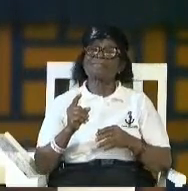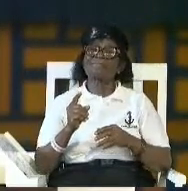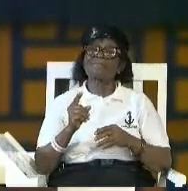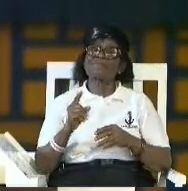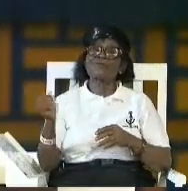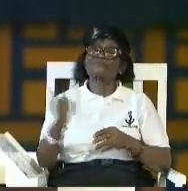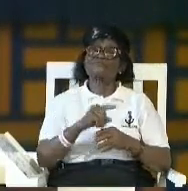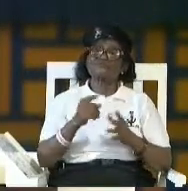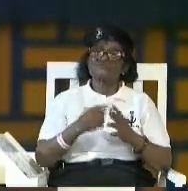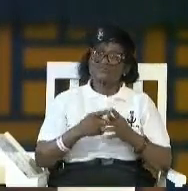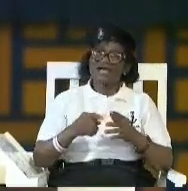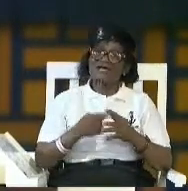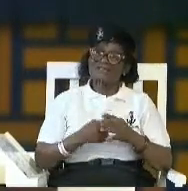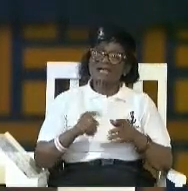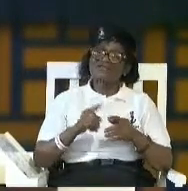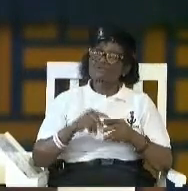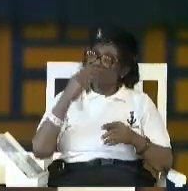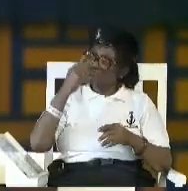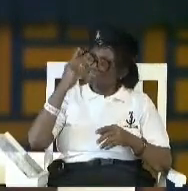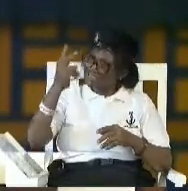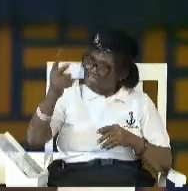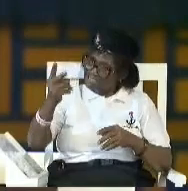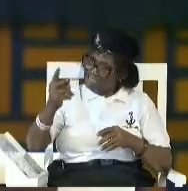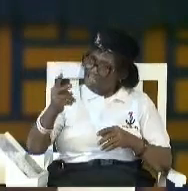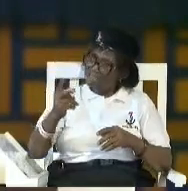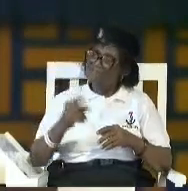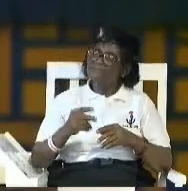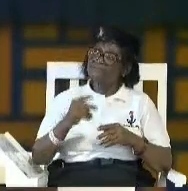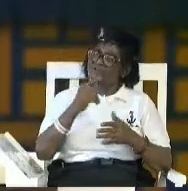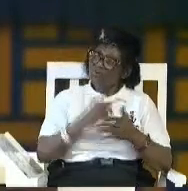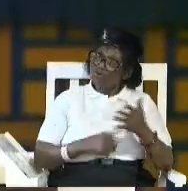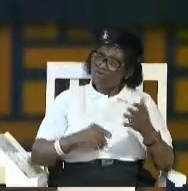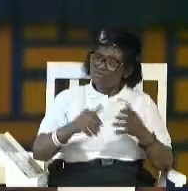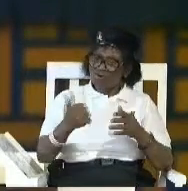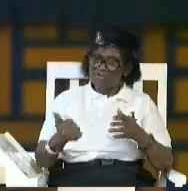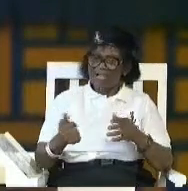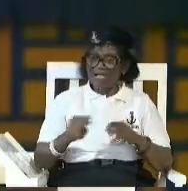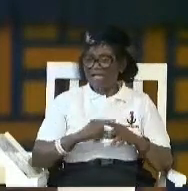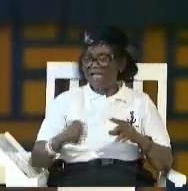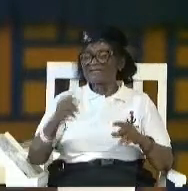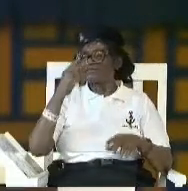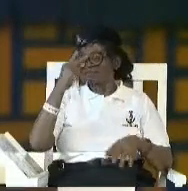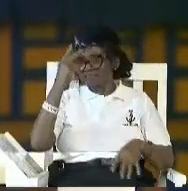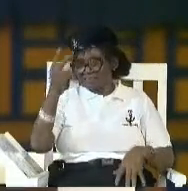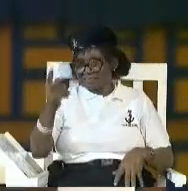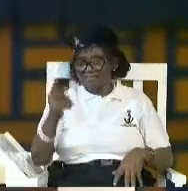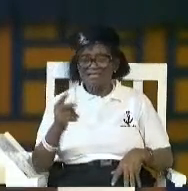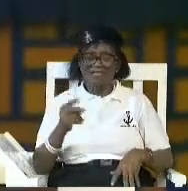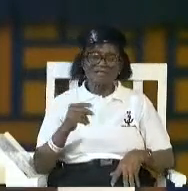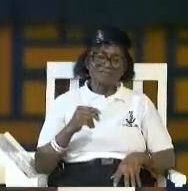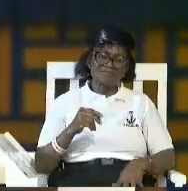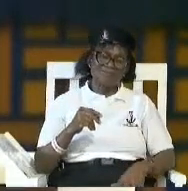you begin to see what others cannot see.